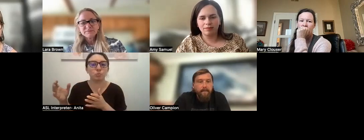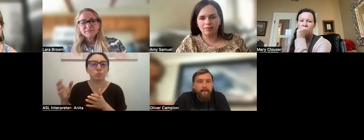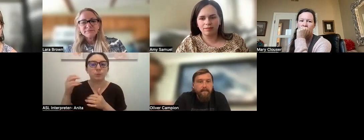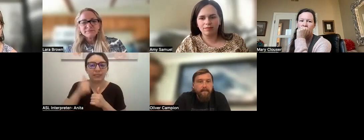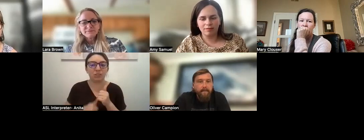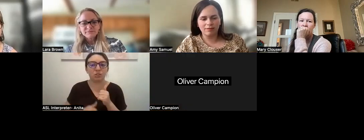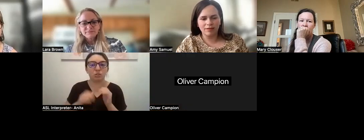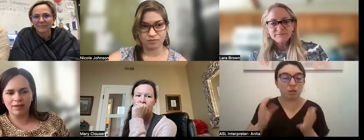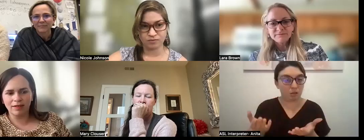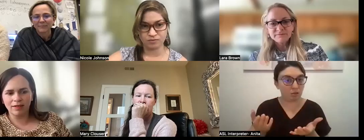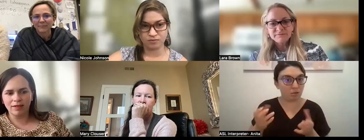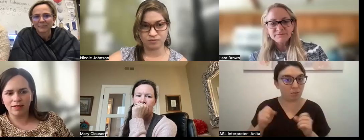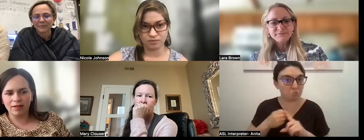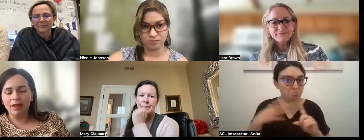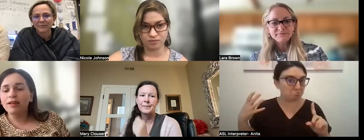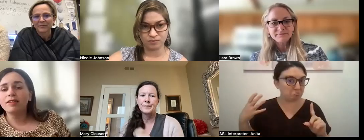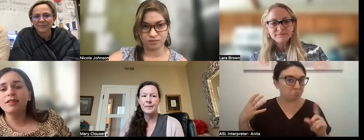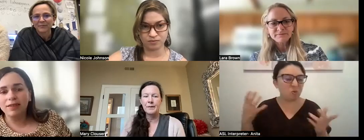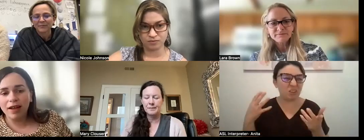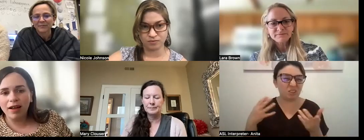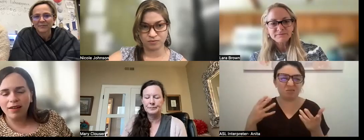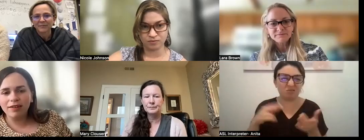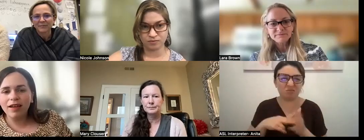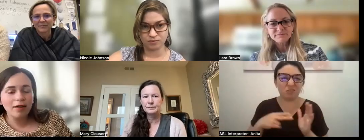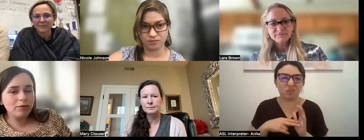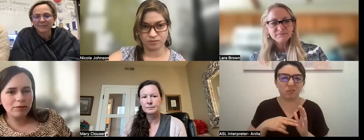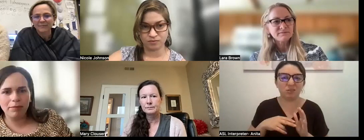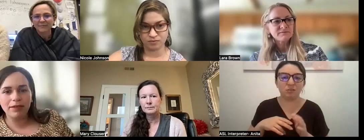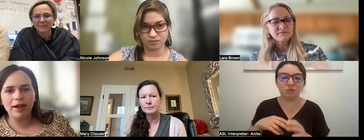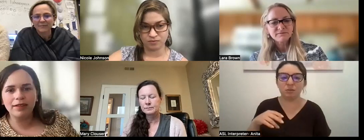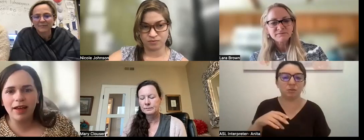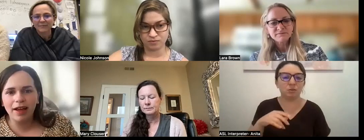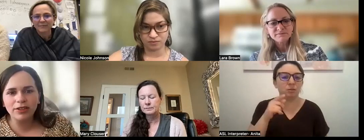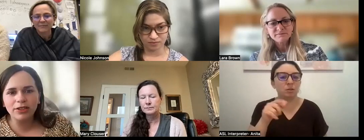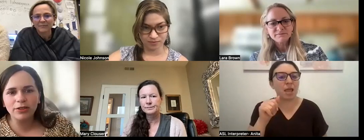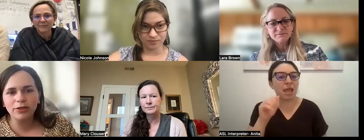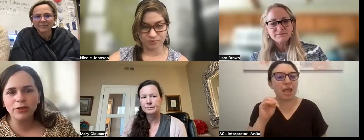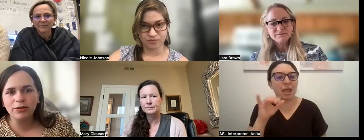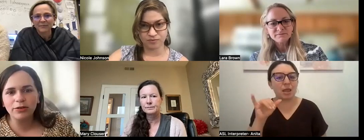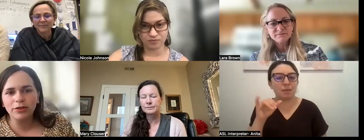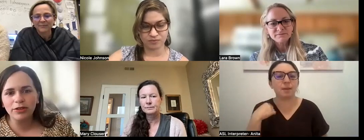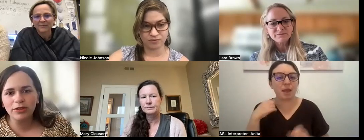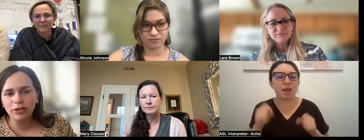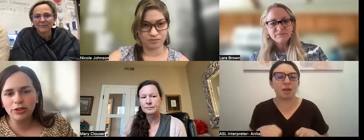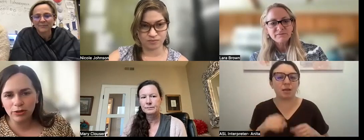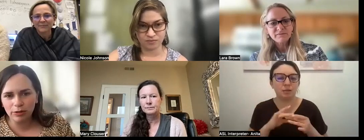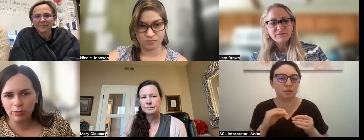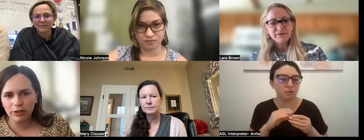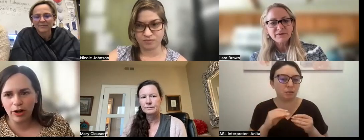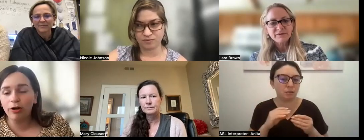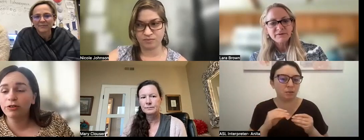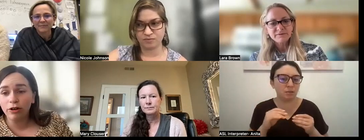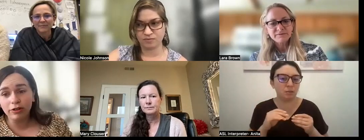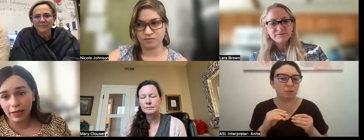and I wanted to know if there could be a little bit more elaboration on that. I didn't quite understand. Yeah, I would be happy to add to that. So the super